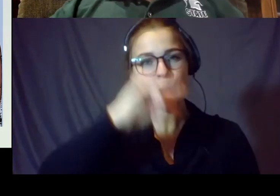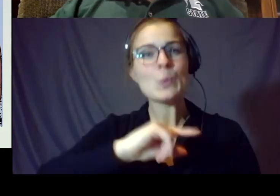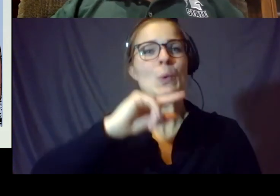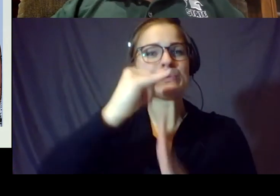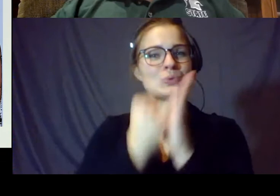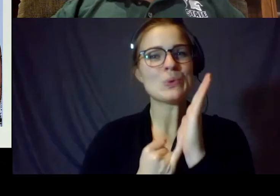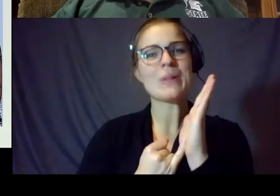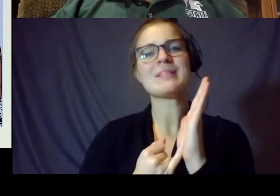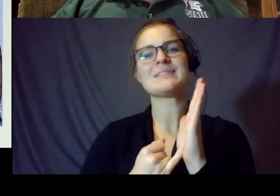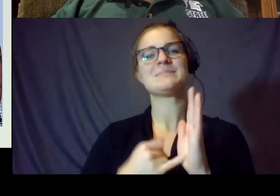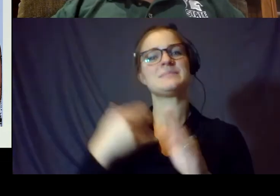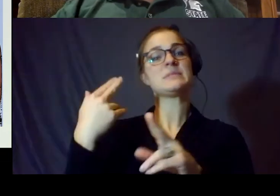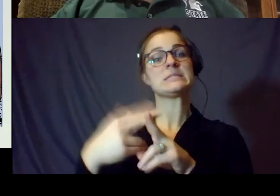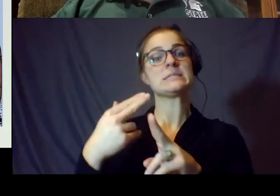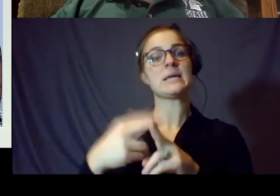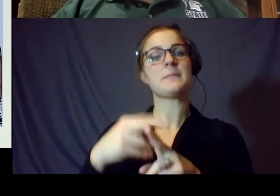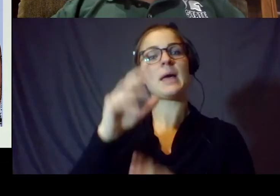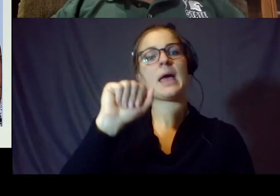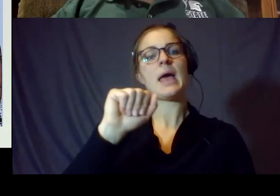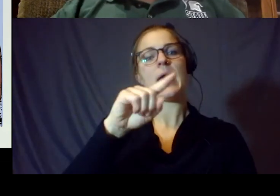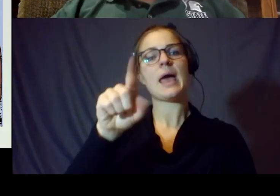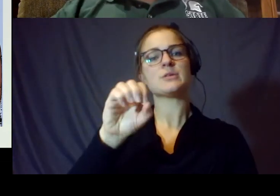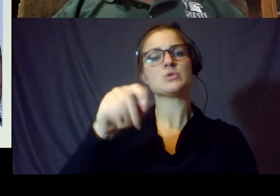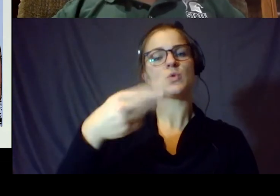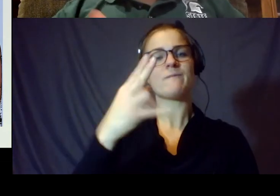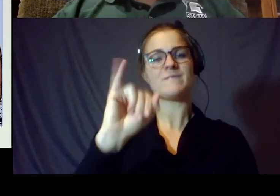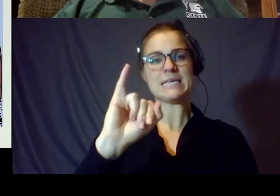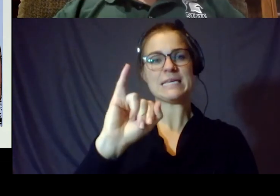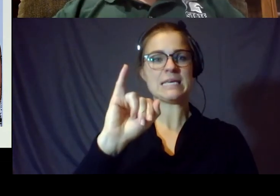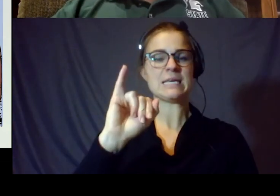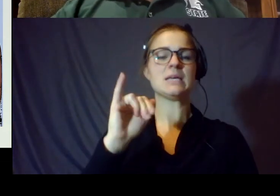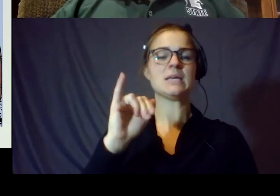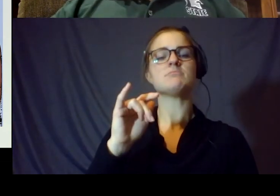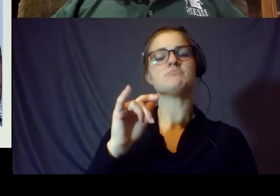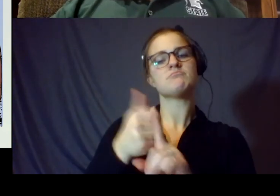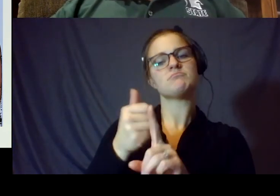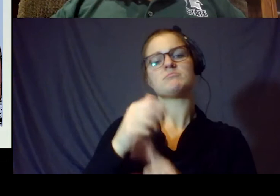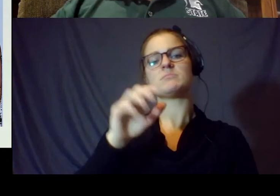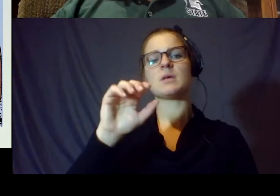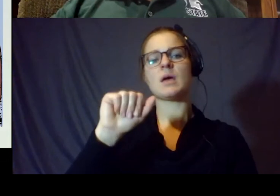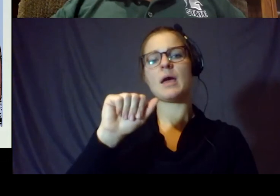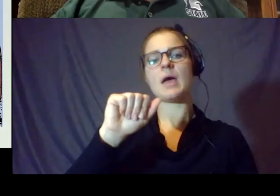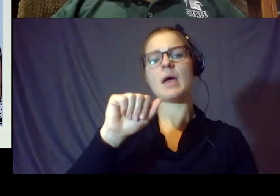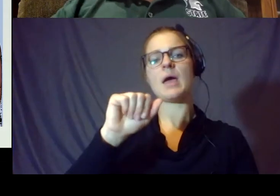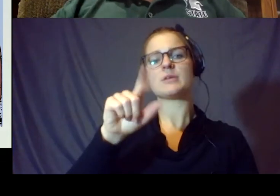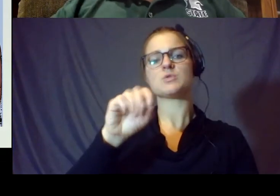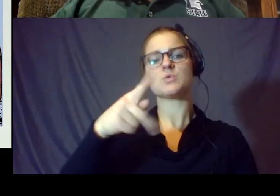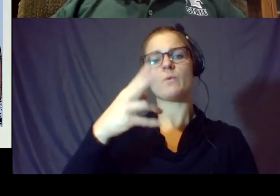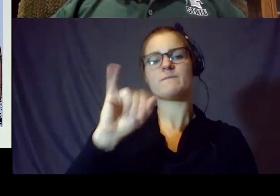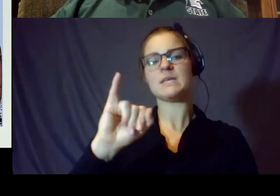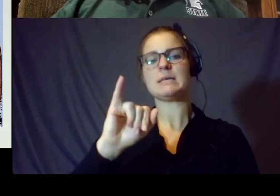known in the West as Azofi. You get to see al-Sufi, Azofi, Azofi the Arab. He translated Ptolemy's